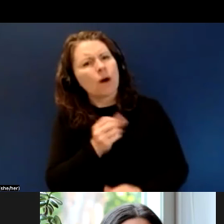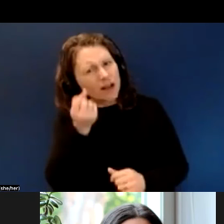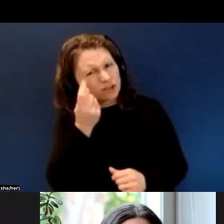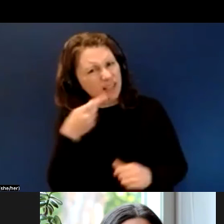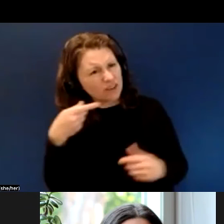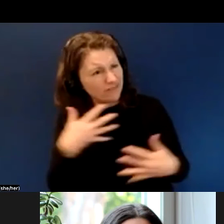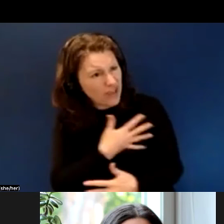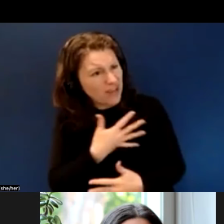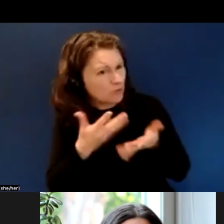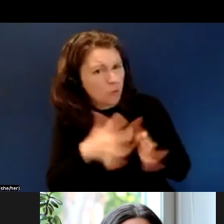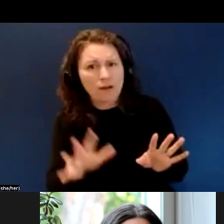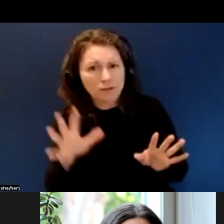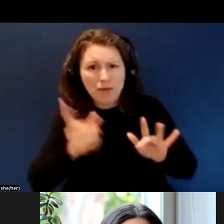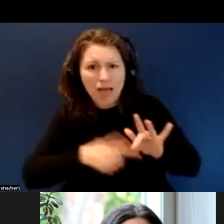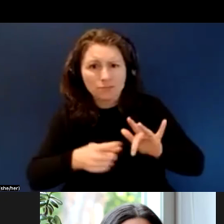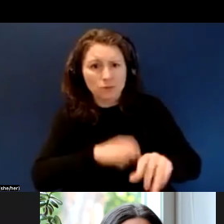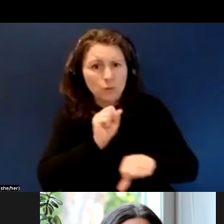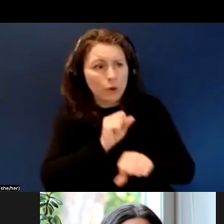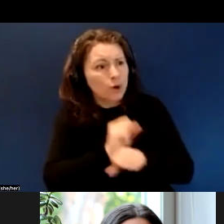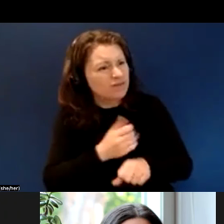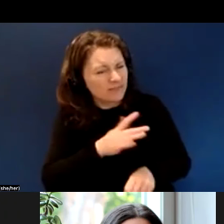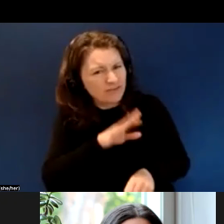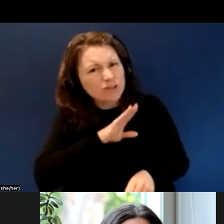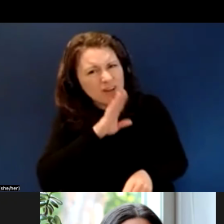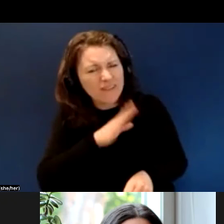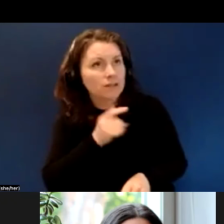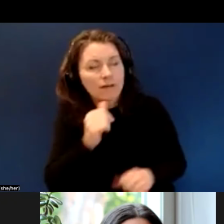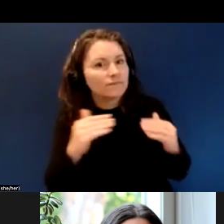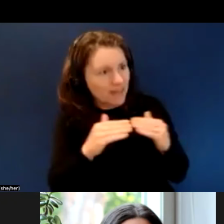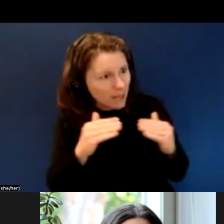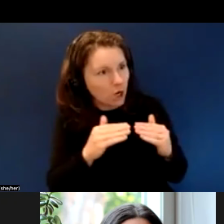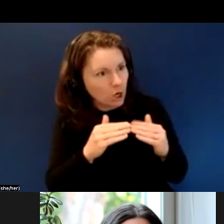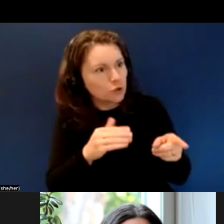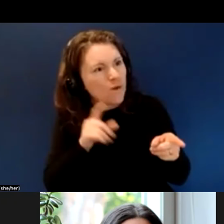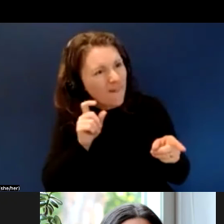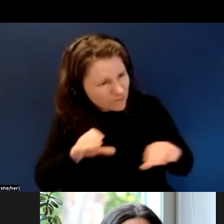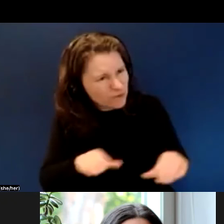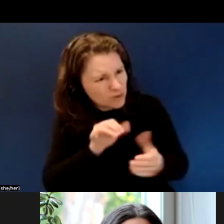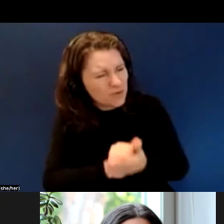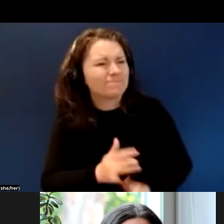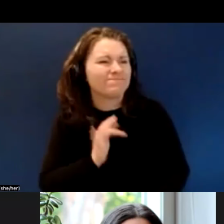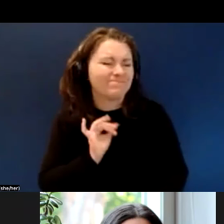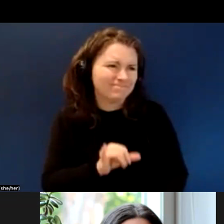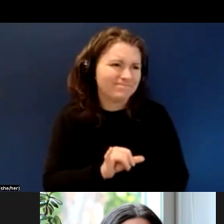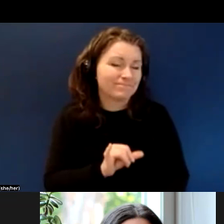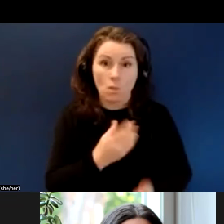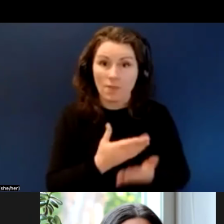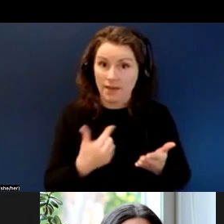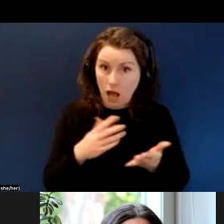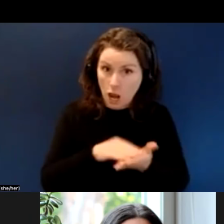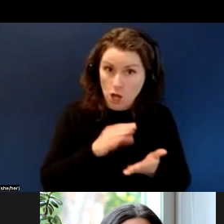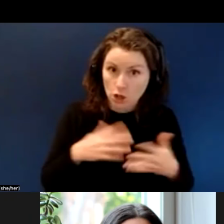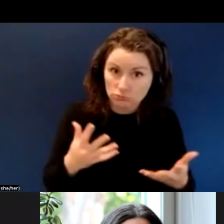completely understand that. That's so frustrating. It must feel really unfair that you have to do that. One thing that I learned is that